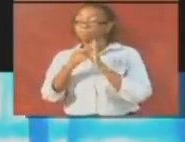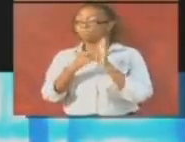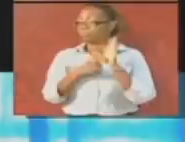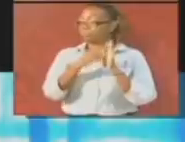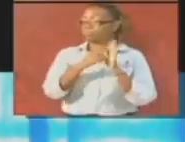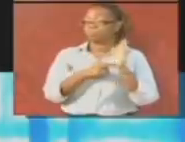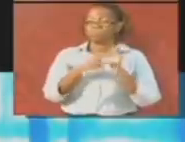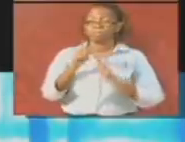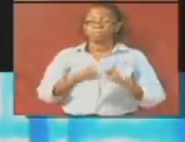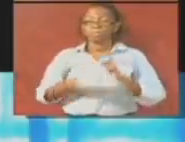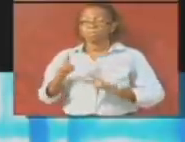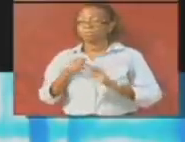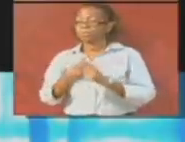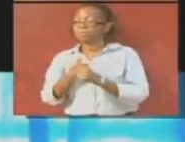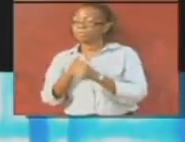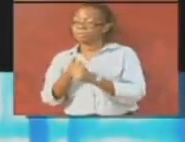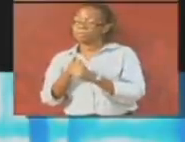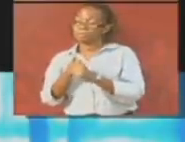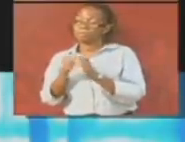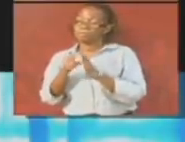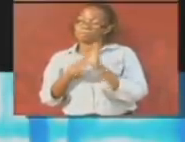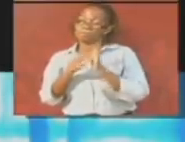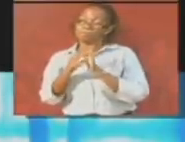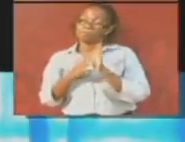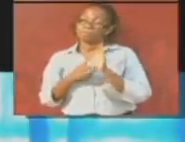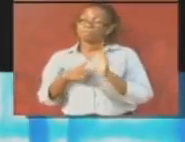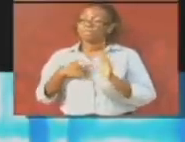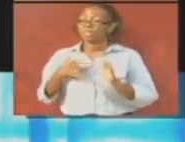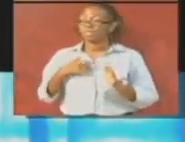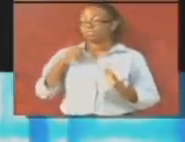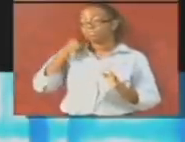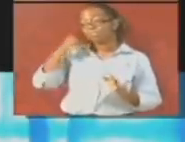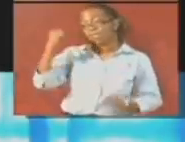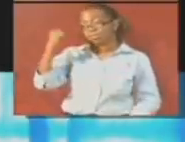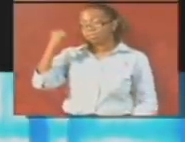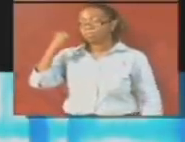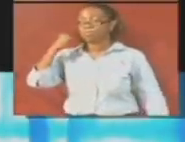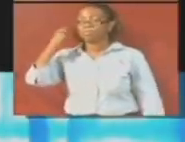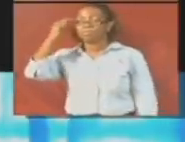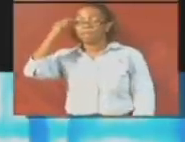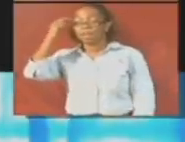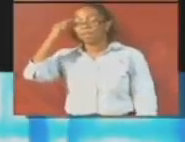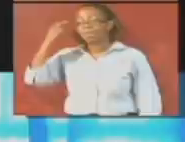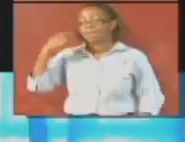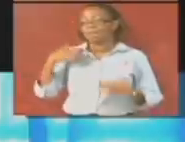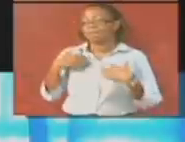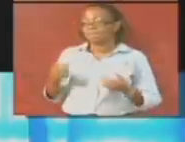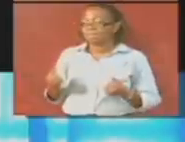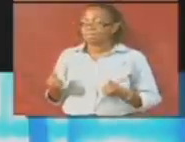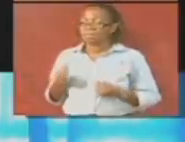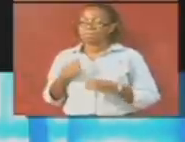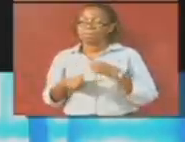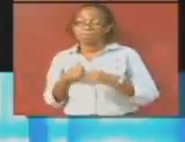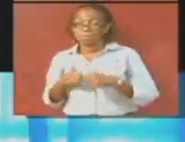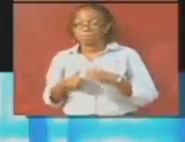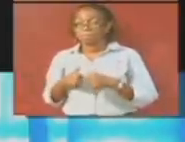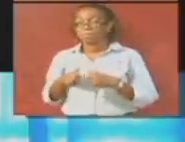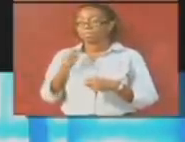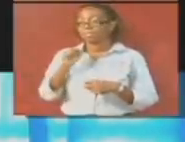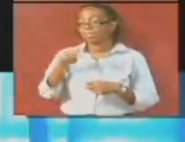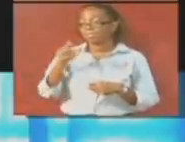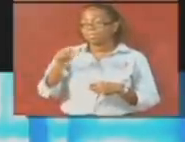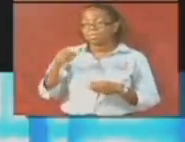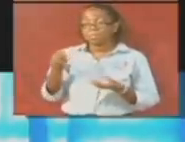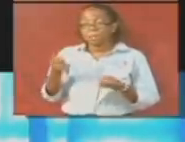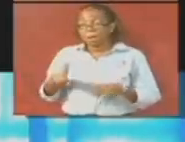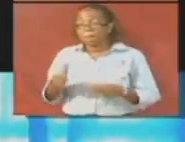measures over an extended period of time can have on a person's mental health? And my second question for Dr.